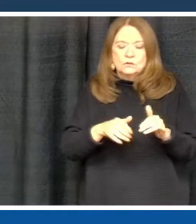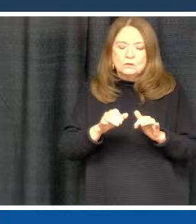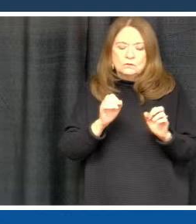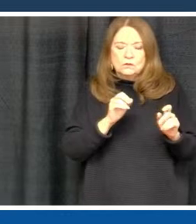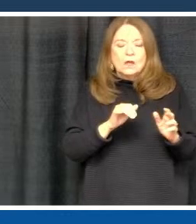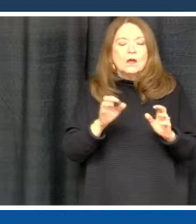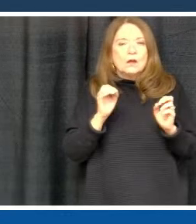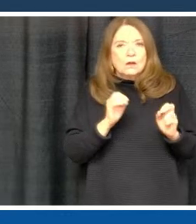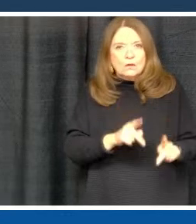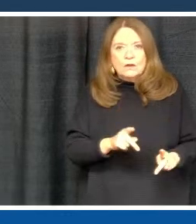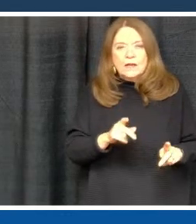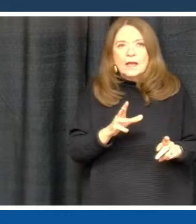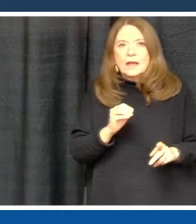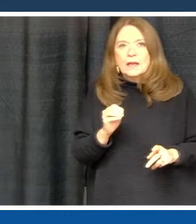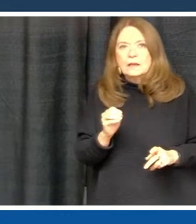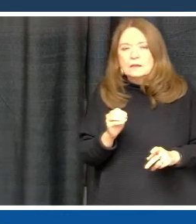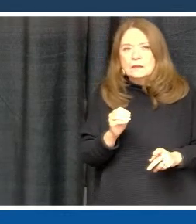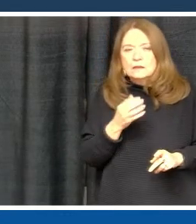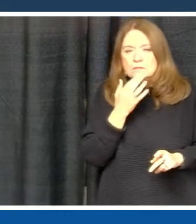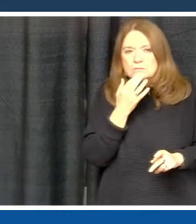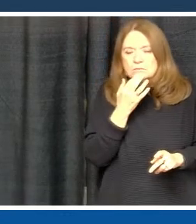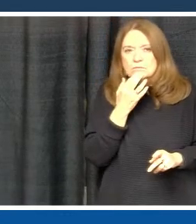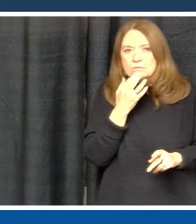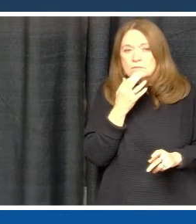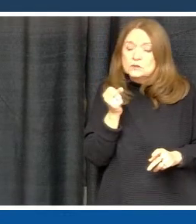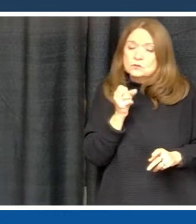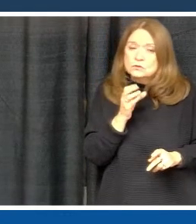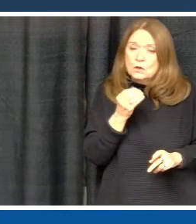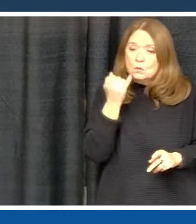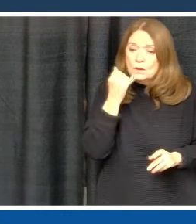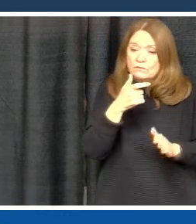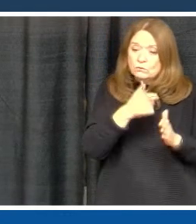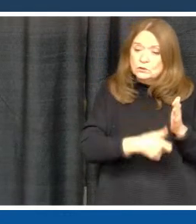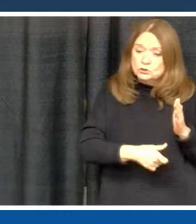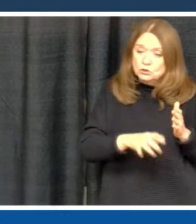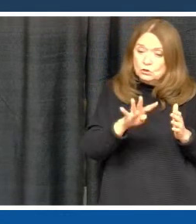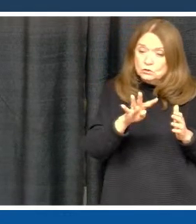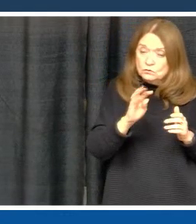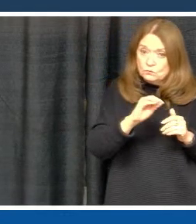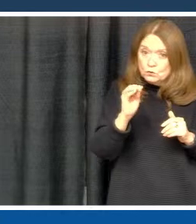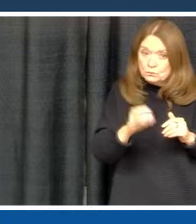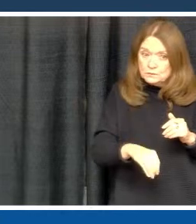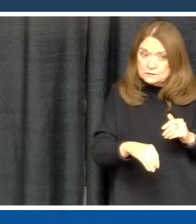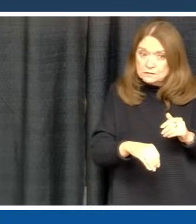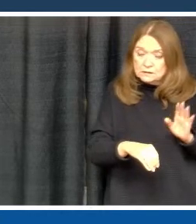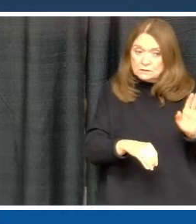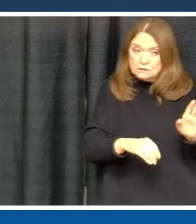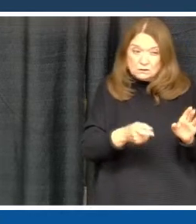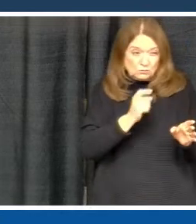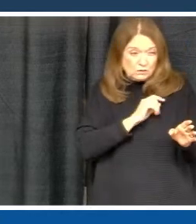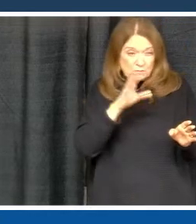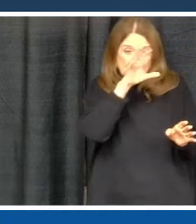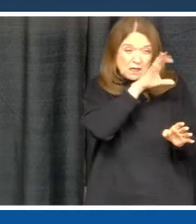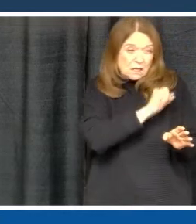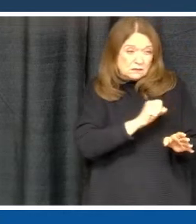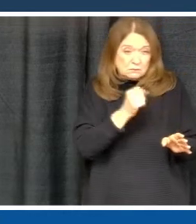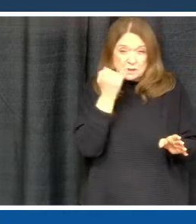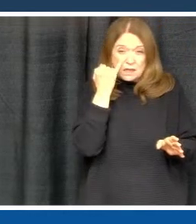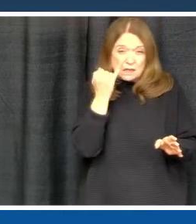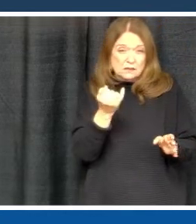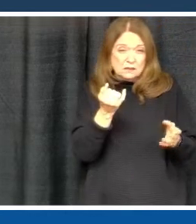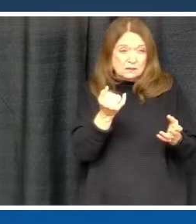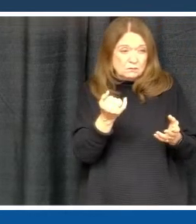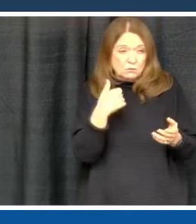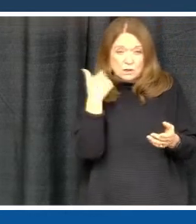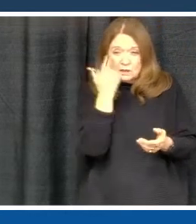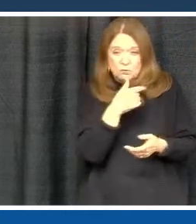that. And, so if we charge this 4%, can you give me an estimate or some kind of idea what it